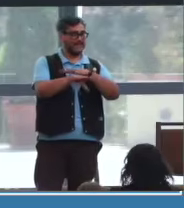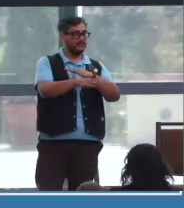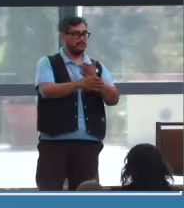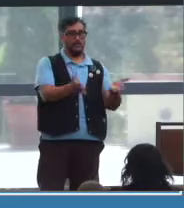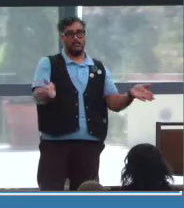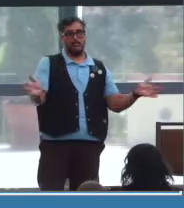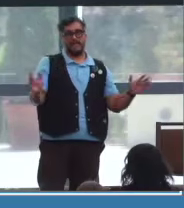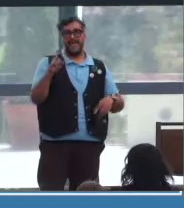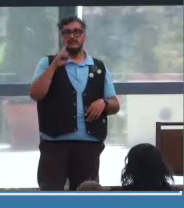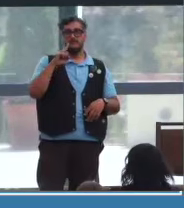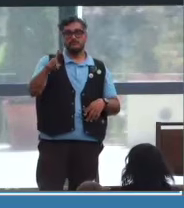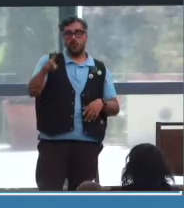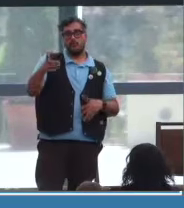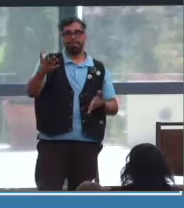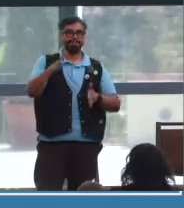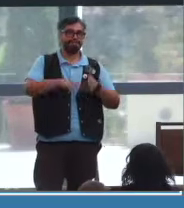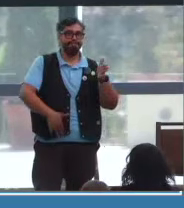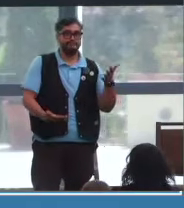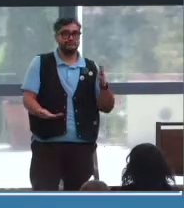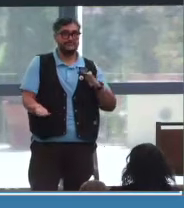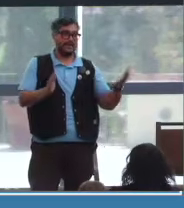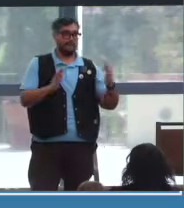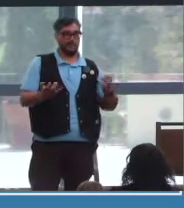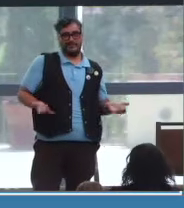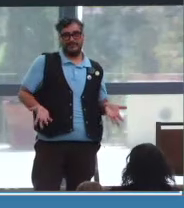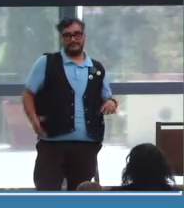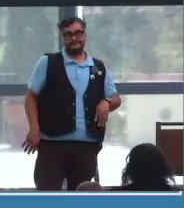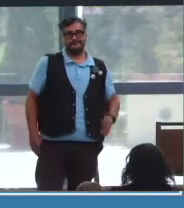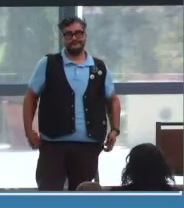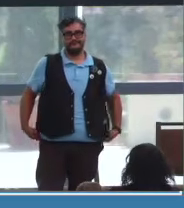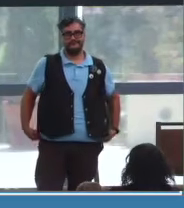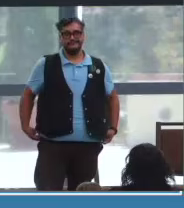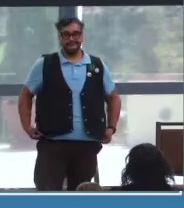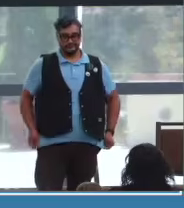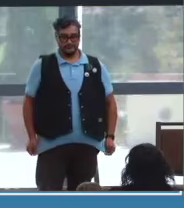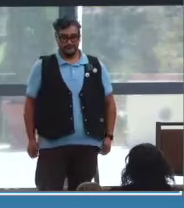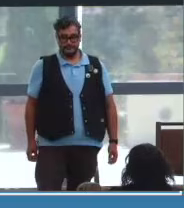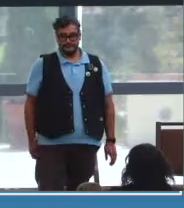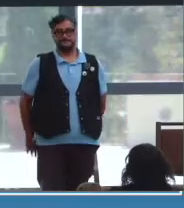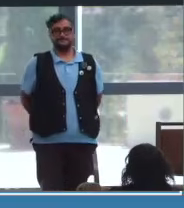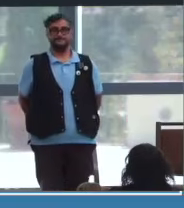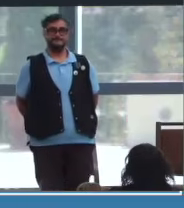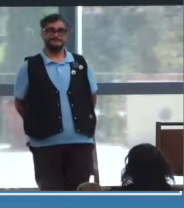cost effective, similar to the current therapies. So with that,